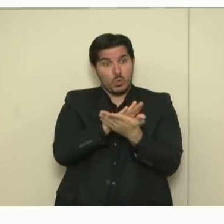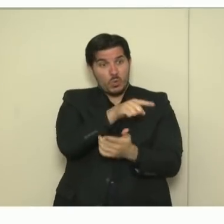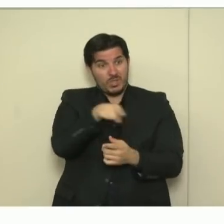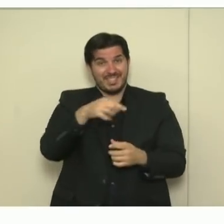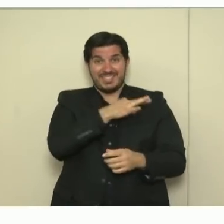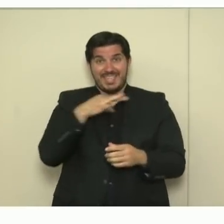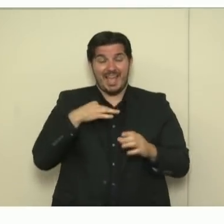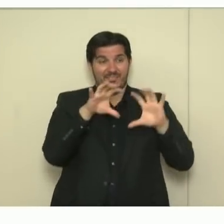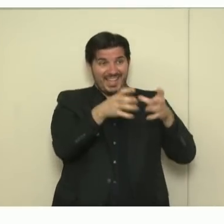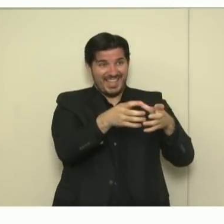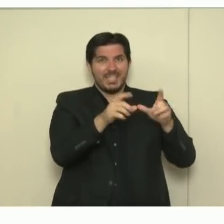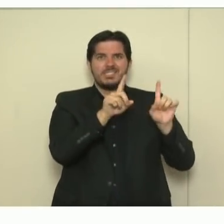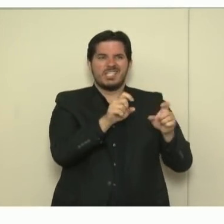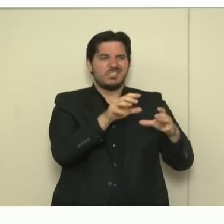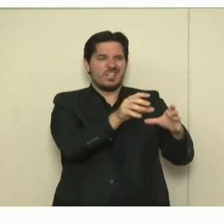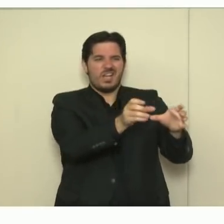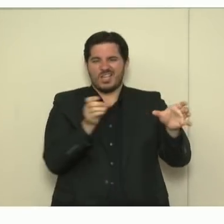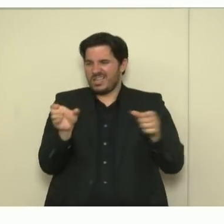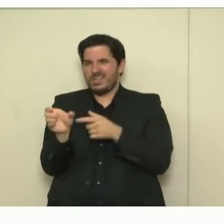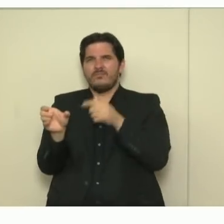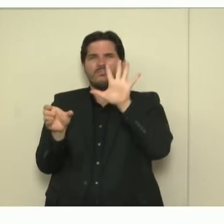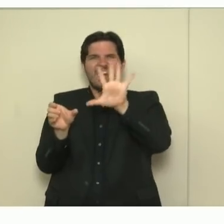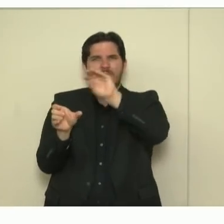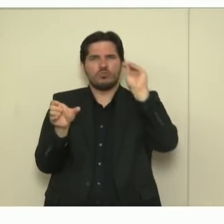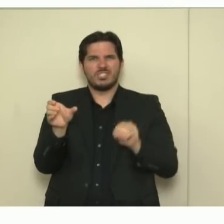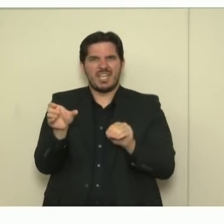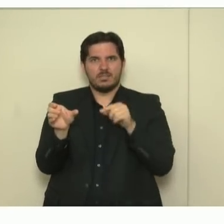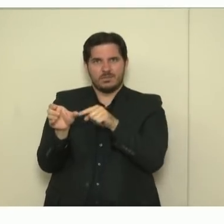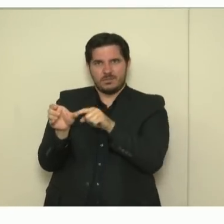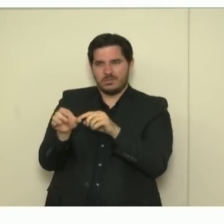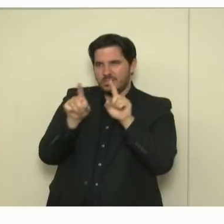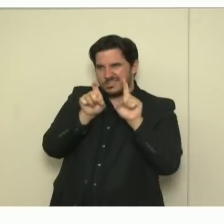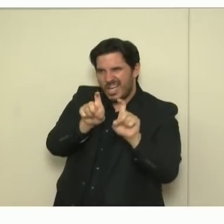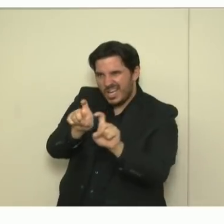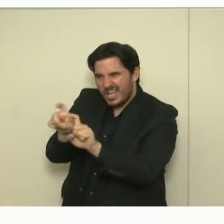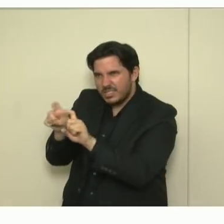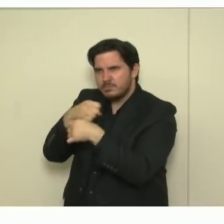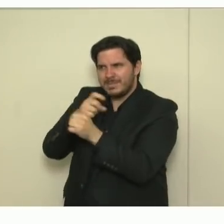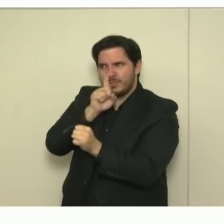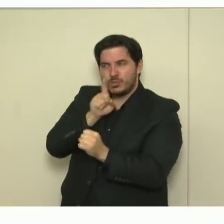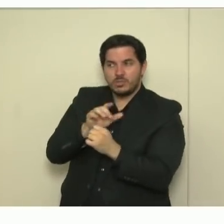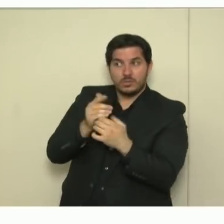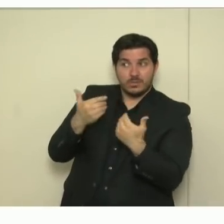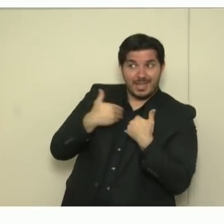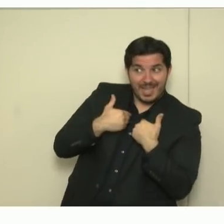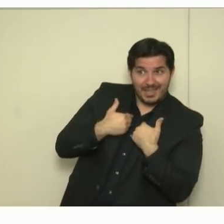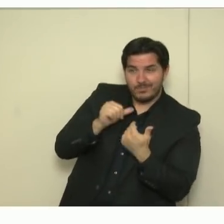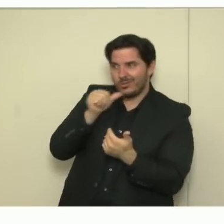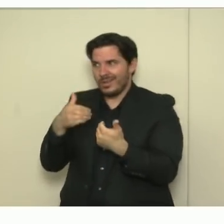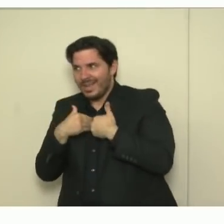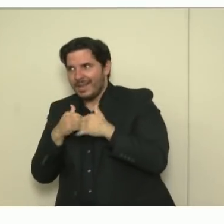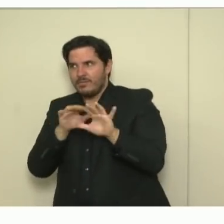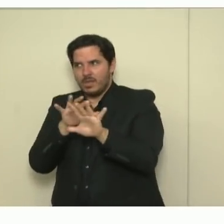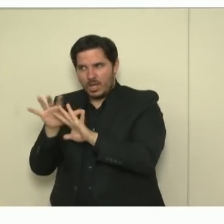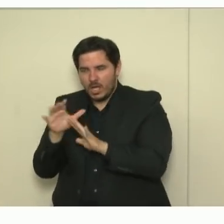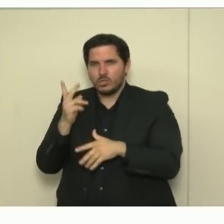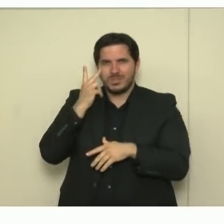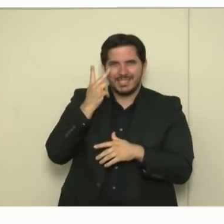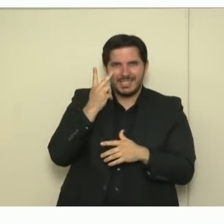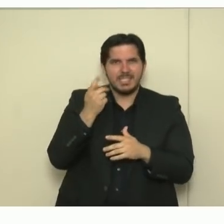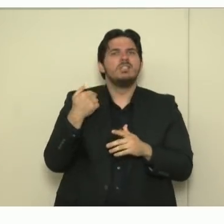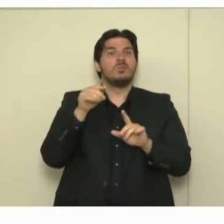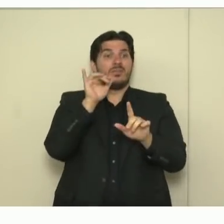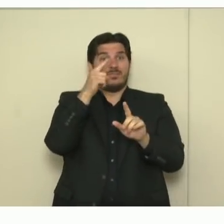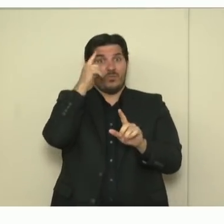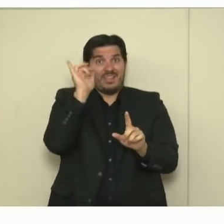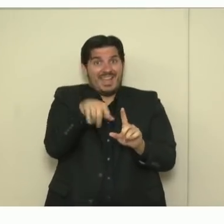back into the hybrid model. We know that was something that was very important for our educators to have access to. So we want to thank the Department of Health for working with us to make